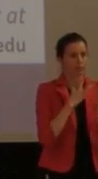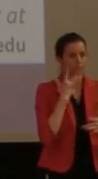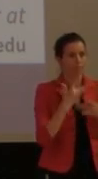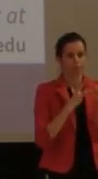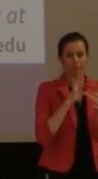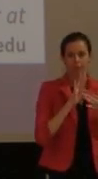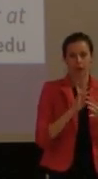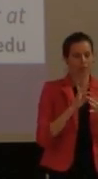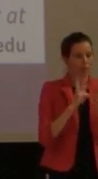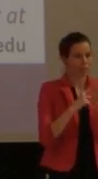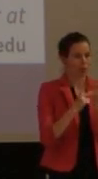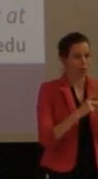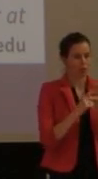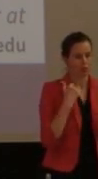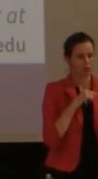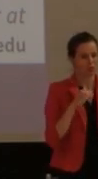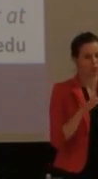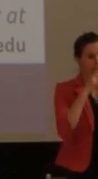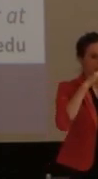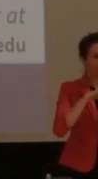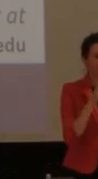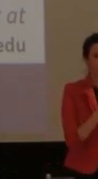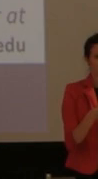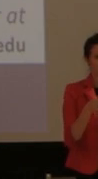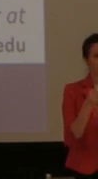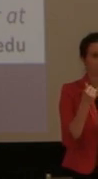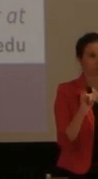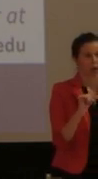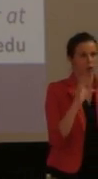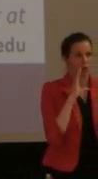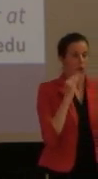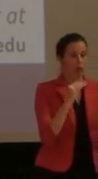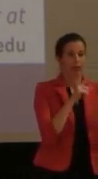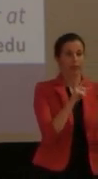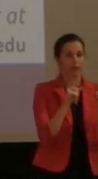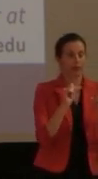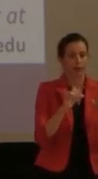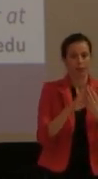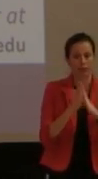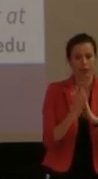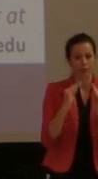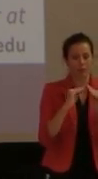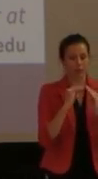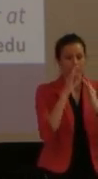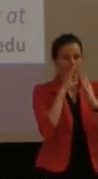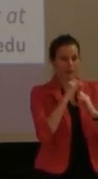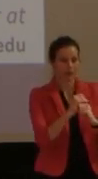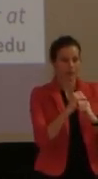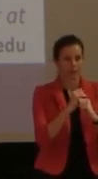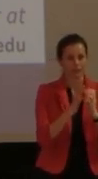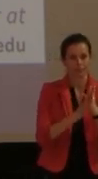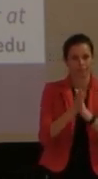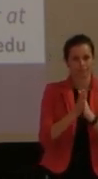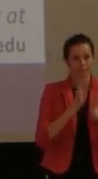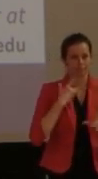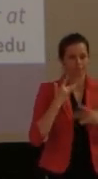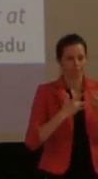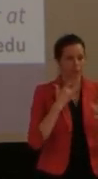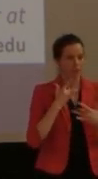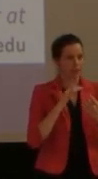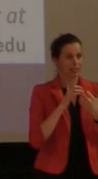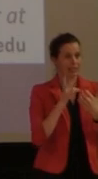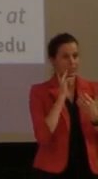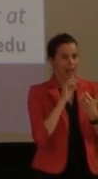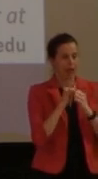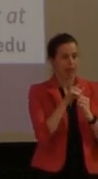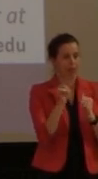we're doing all kinds of fun stuff to hopefully get people excited and thinking about how all of us can help support their own